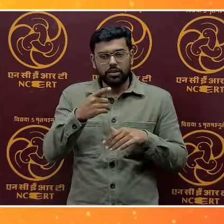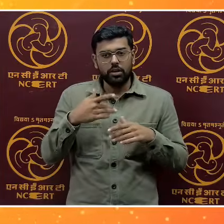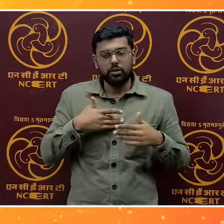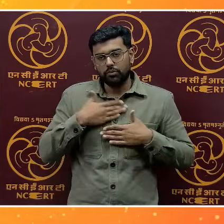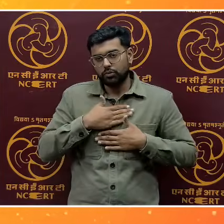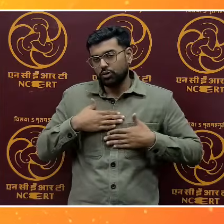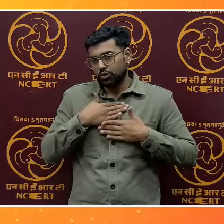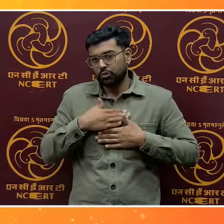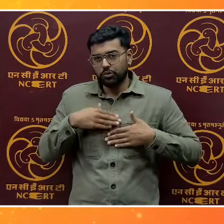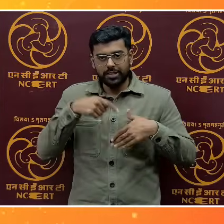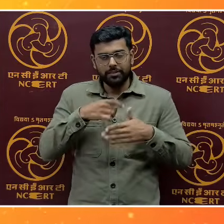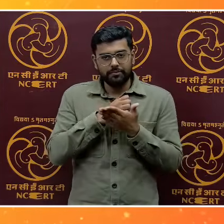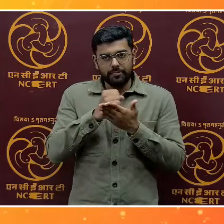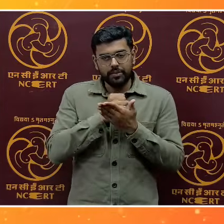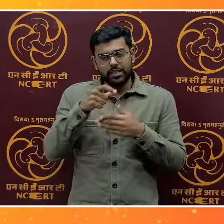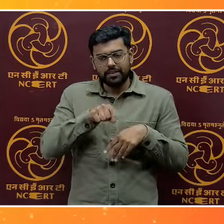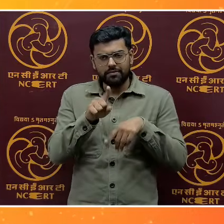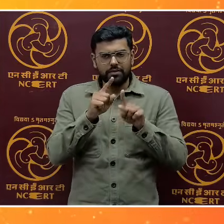on your own.